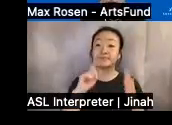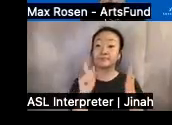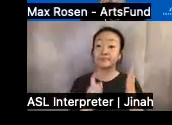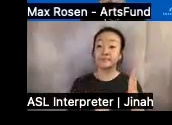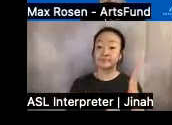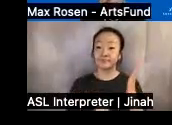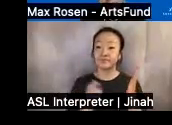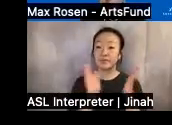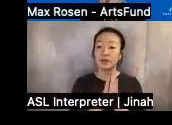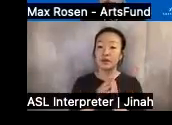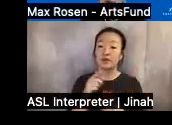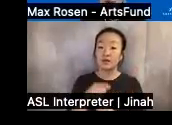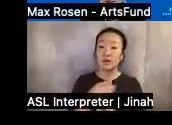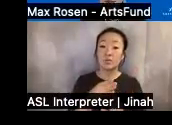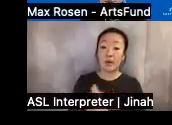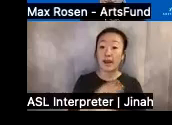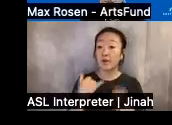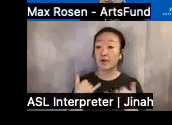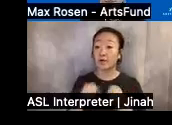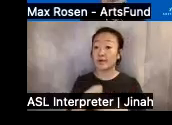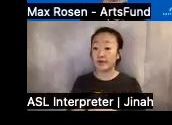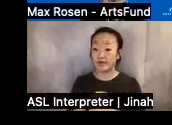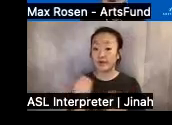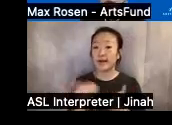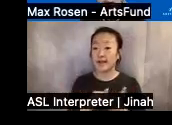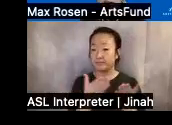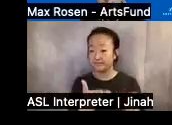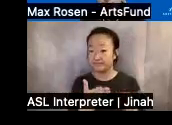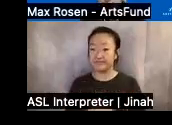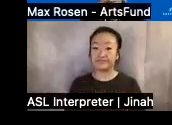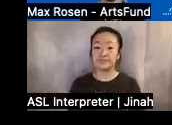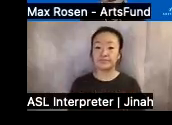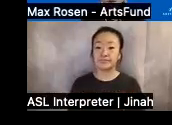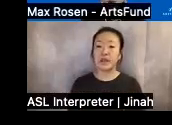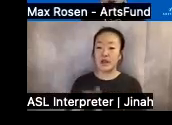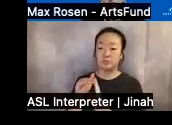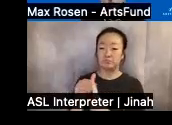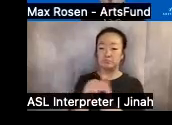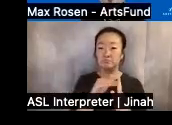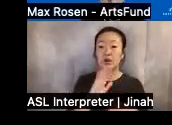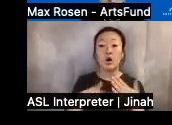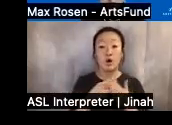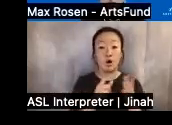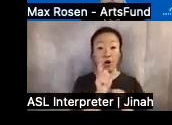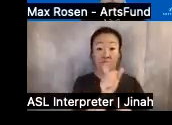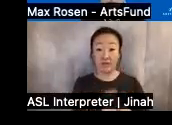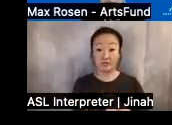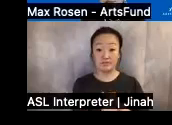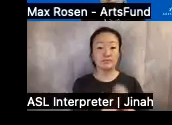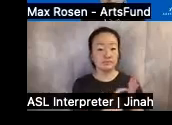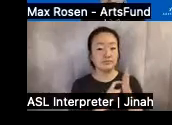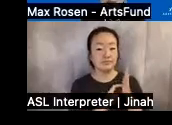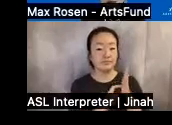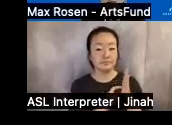for prior and current year again in this table. And as a reminder, all fields are required. So